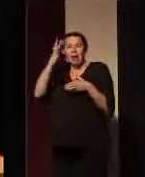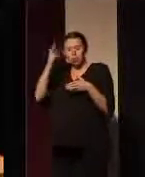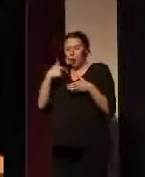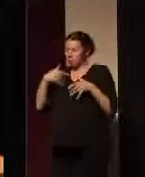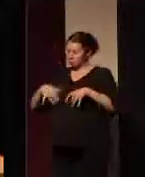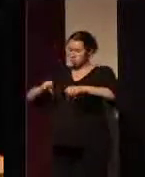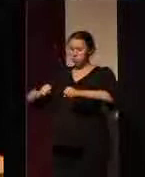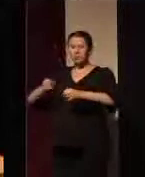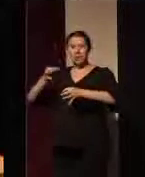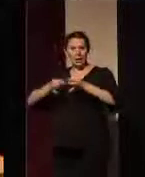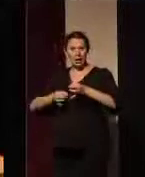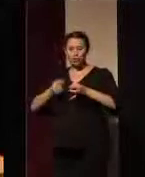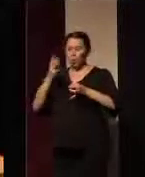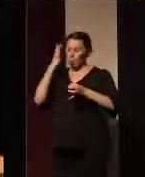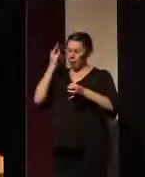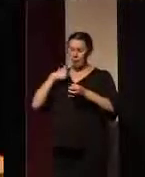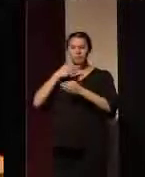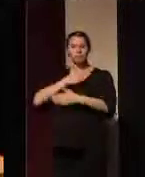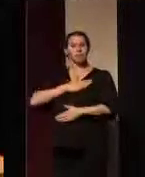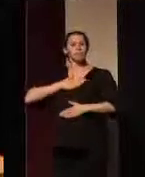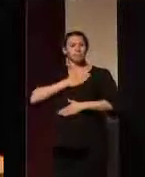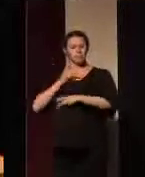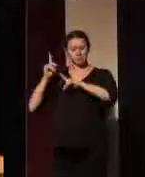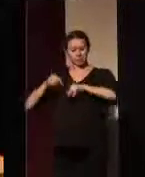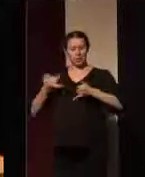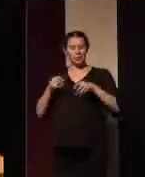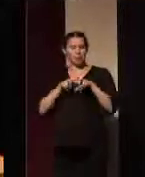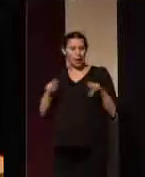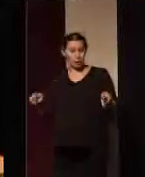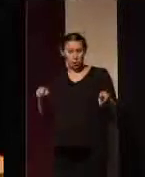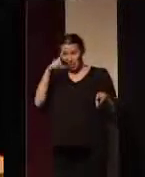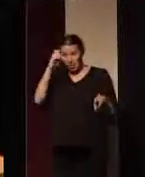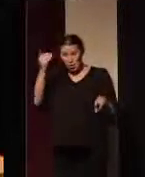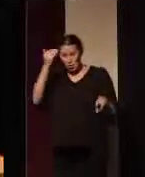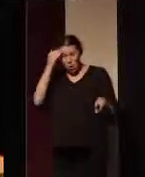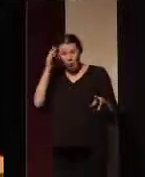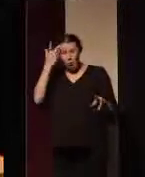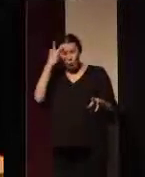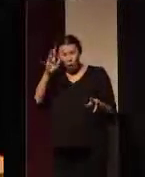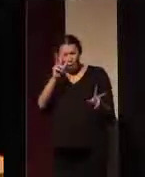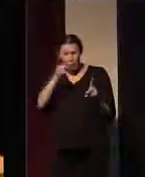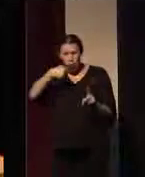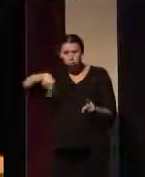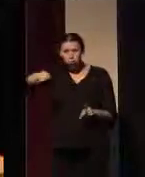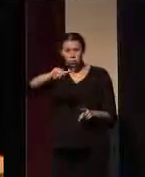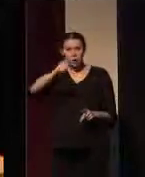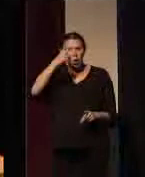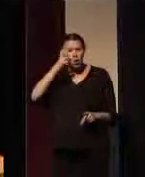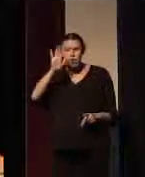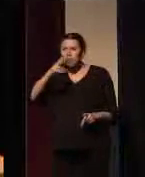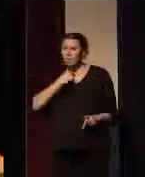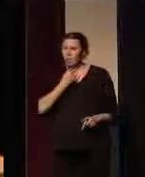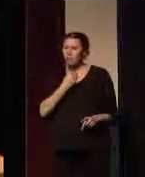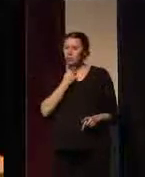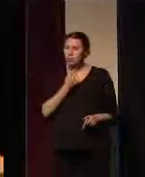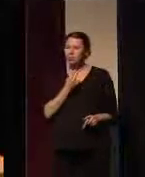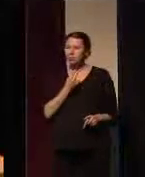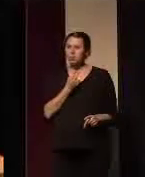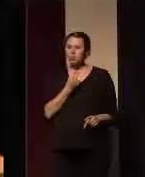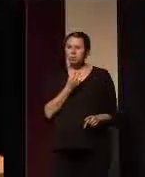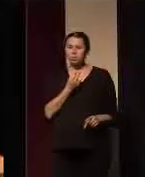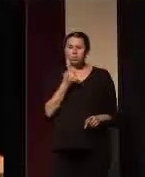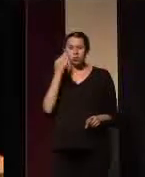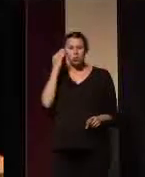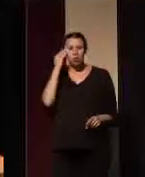to be on this panel and have this discussion, because I know we got smart people out there. I've heard your voices, and I know we got some